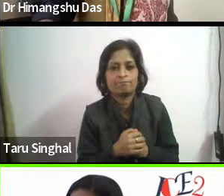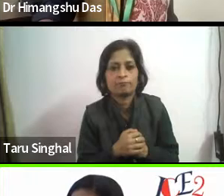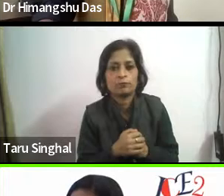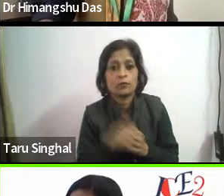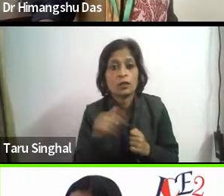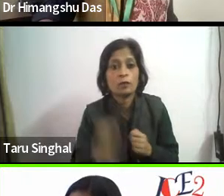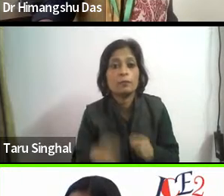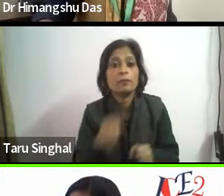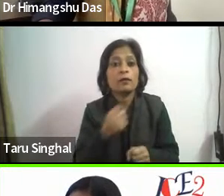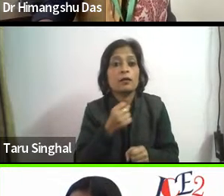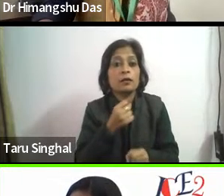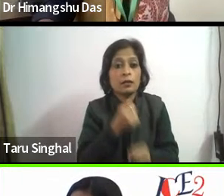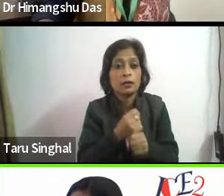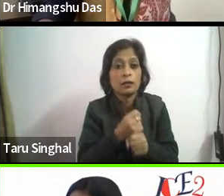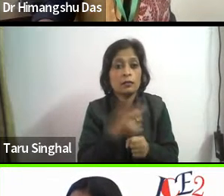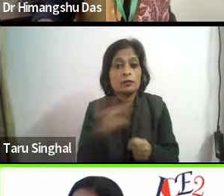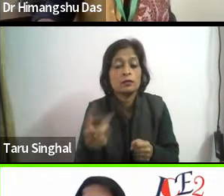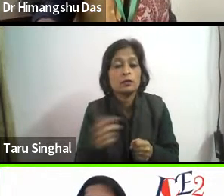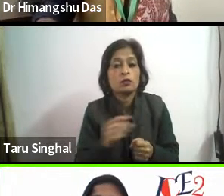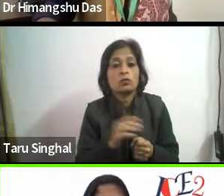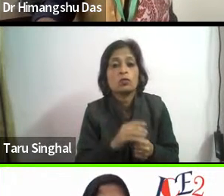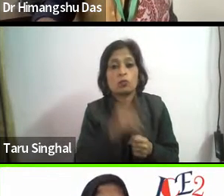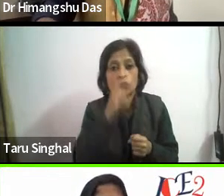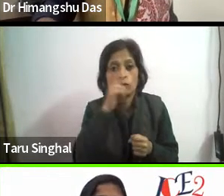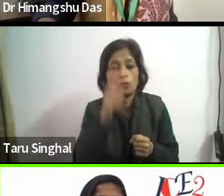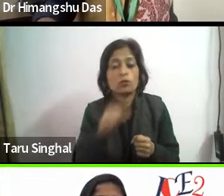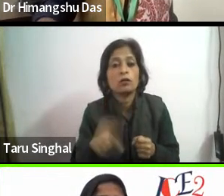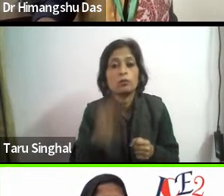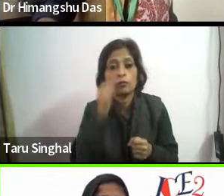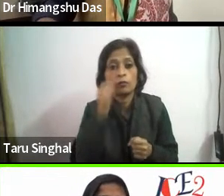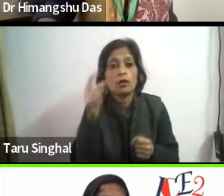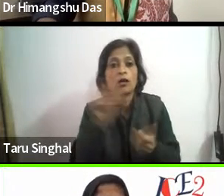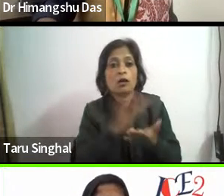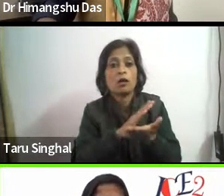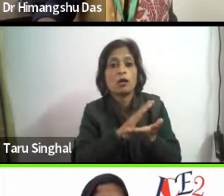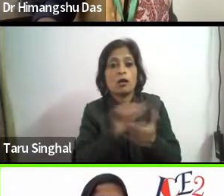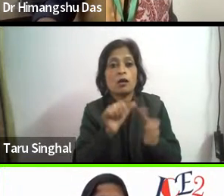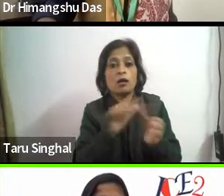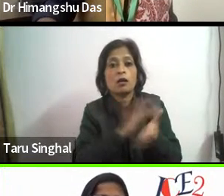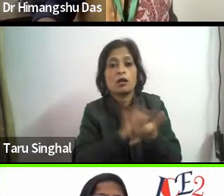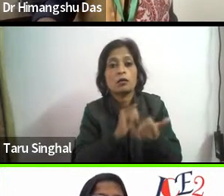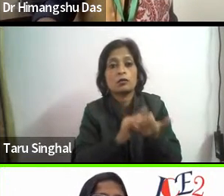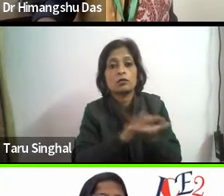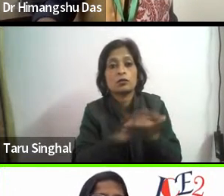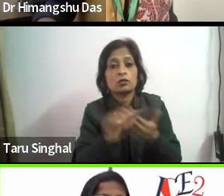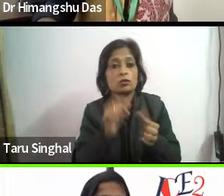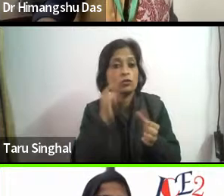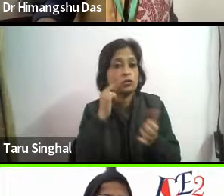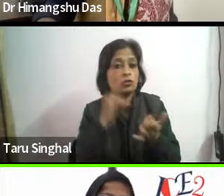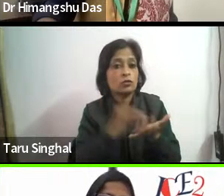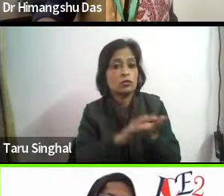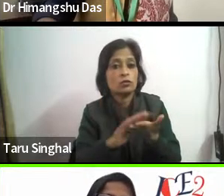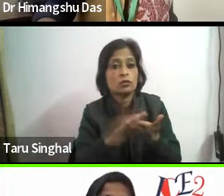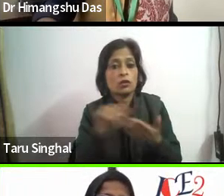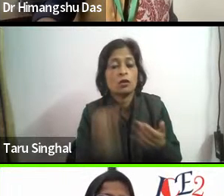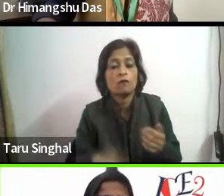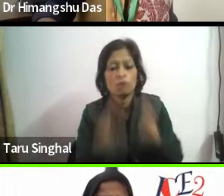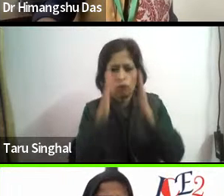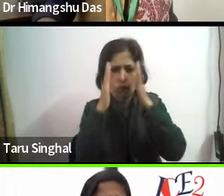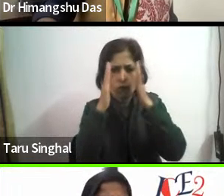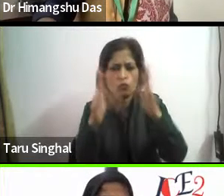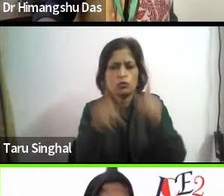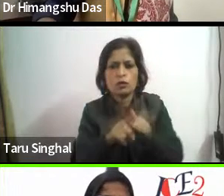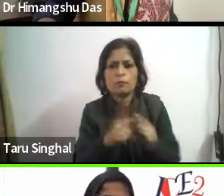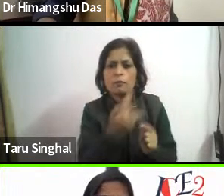of honor, Dr. Ashish Panet, brought to us the focus of how each